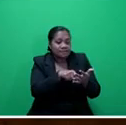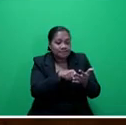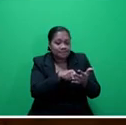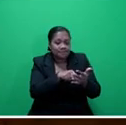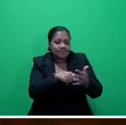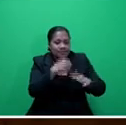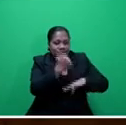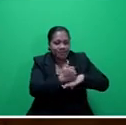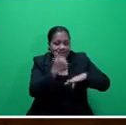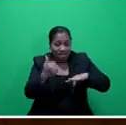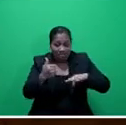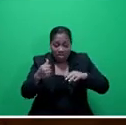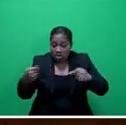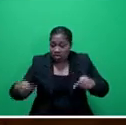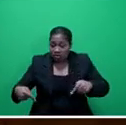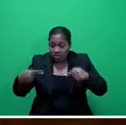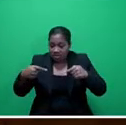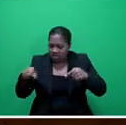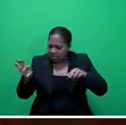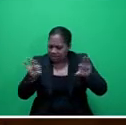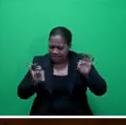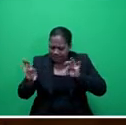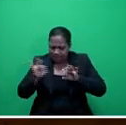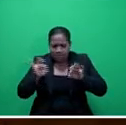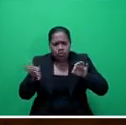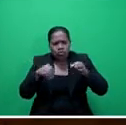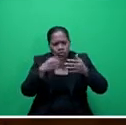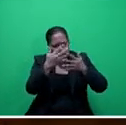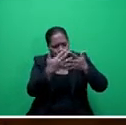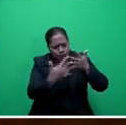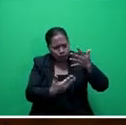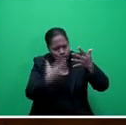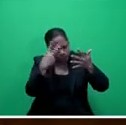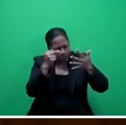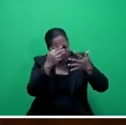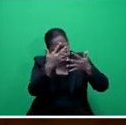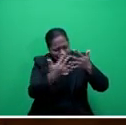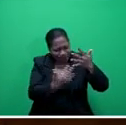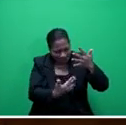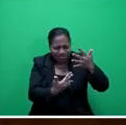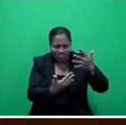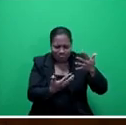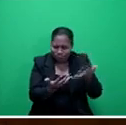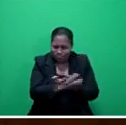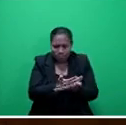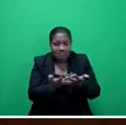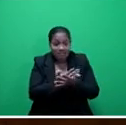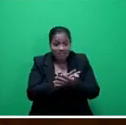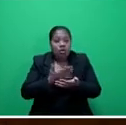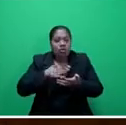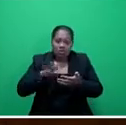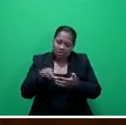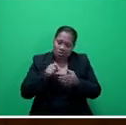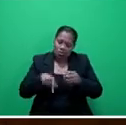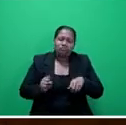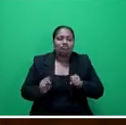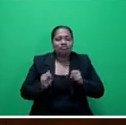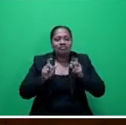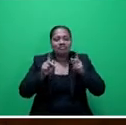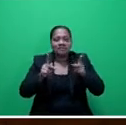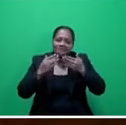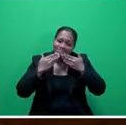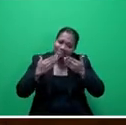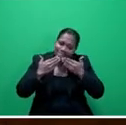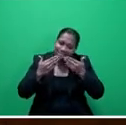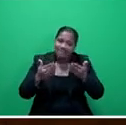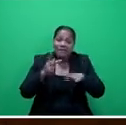Ingerara, Honorable William Gavoka. I also take this opportunity to acknowledge and thank the parliamentary